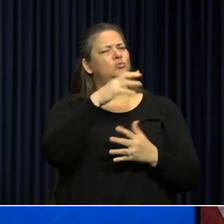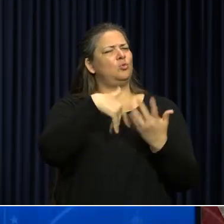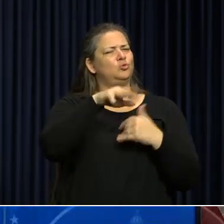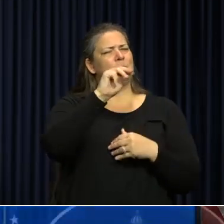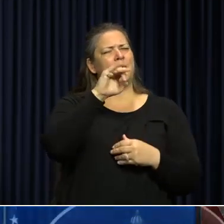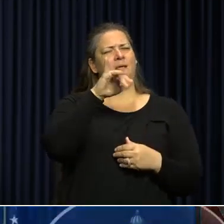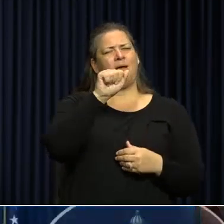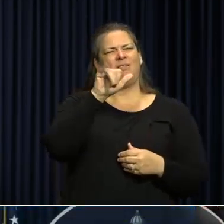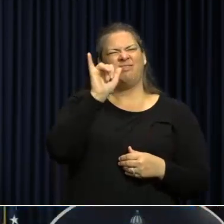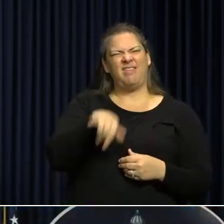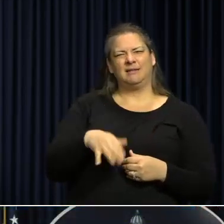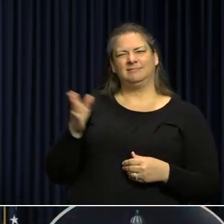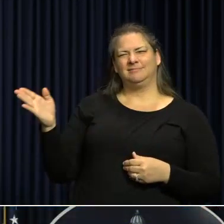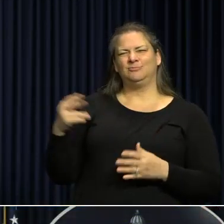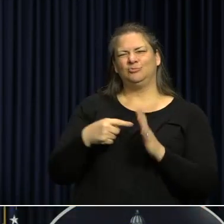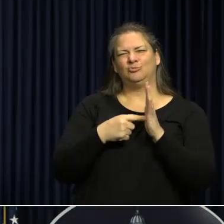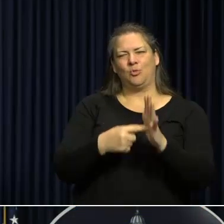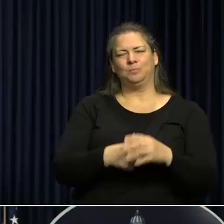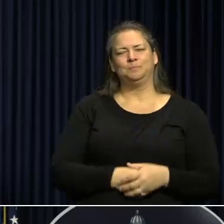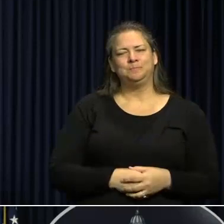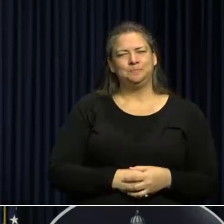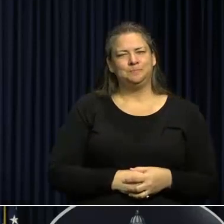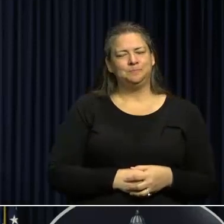here's a little bit of what we got today.